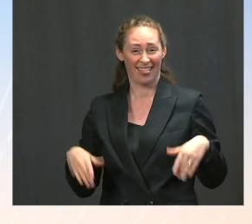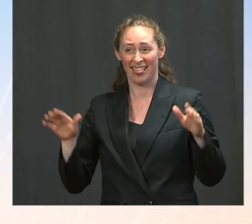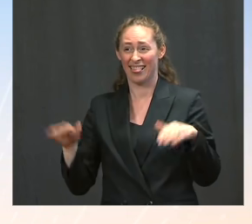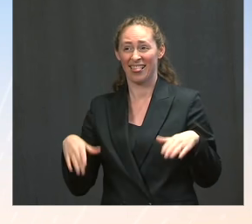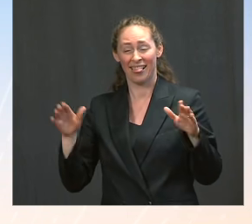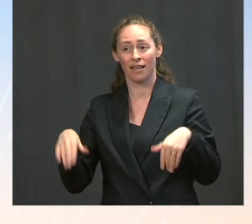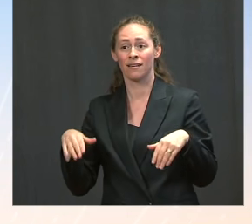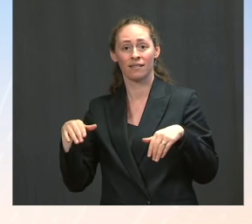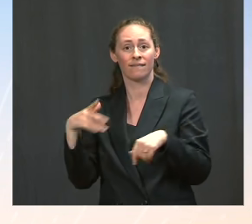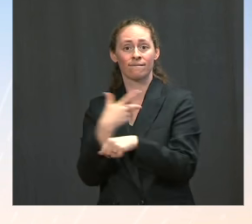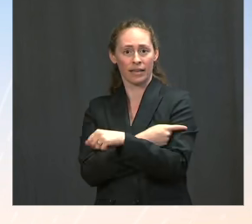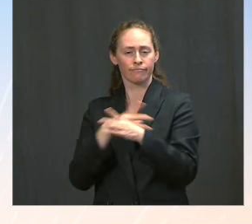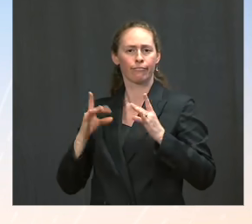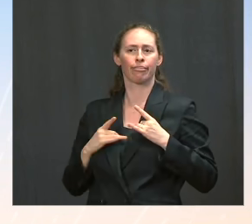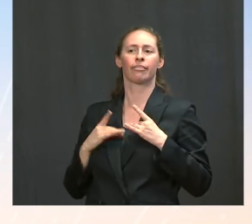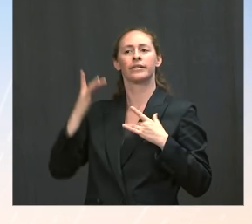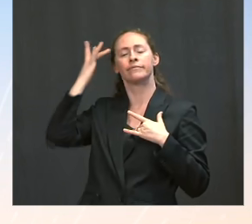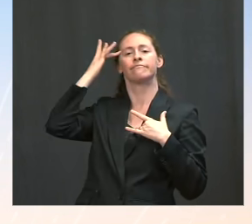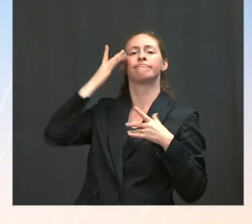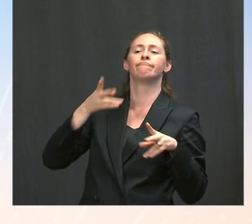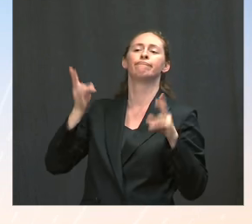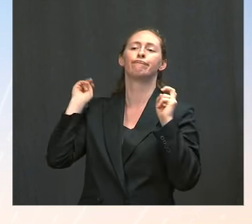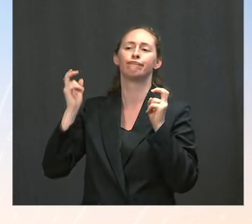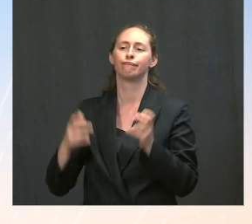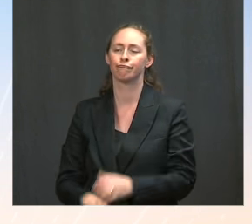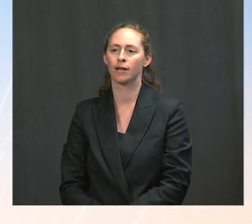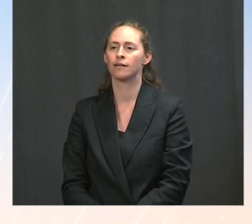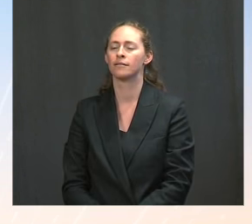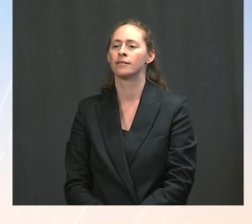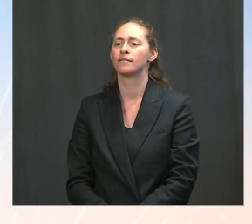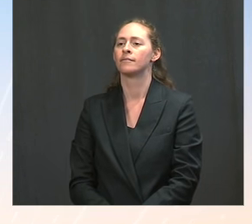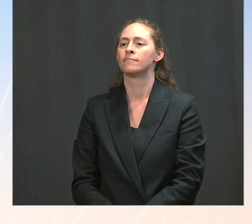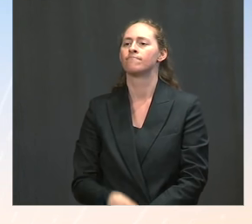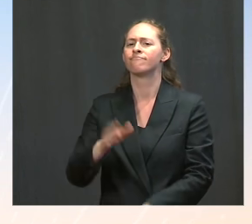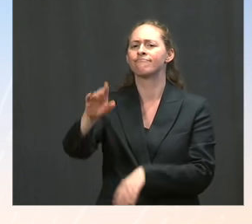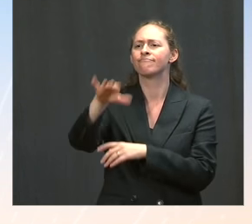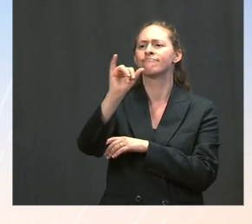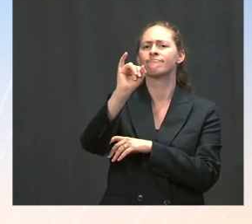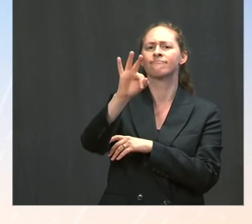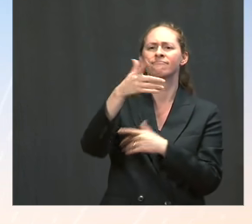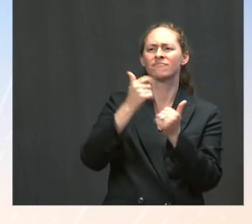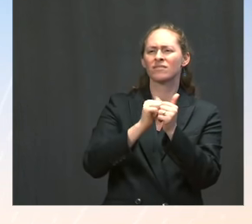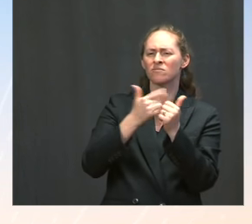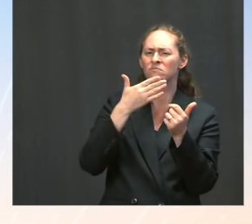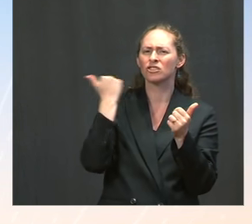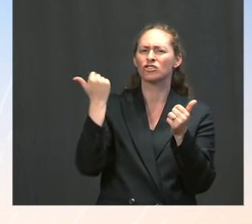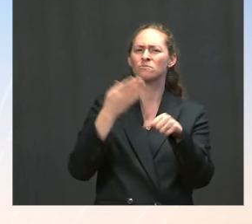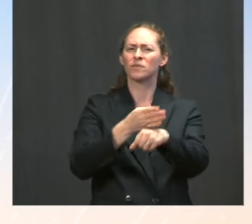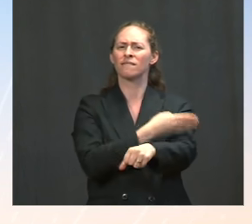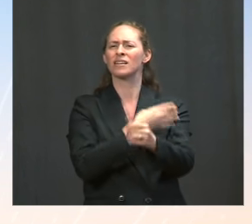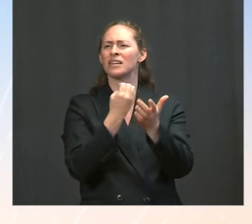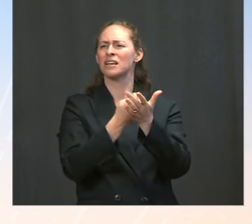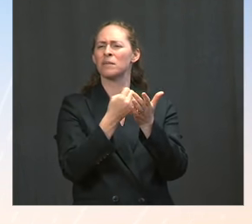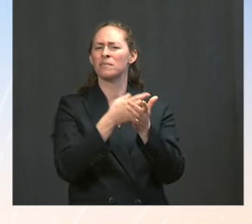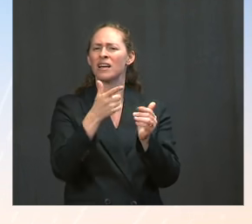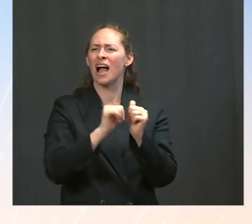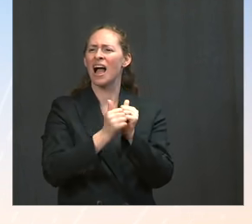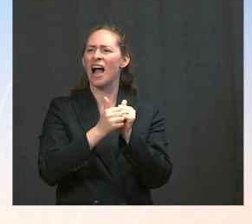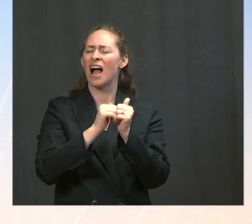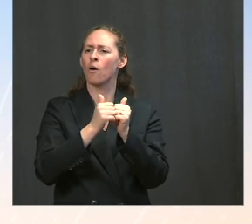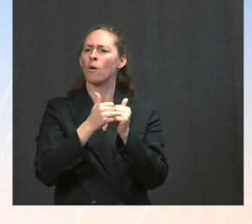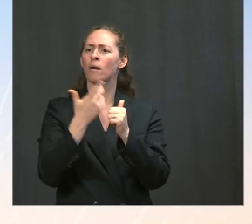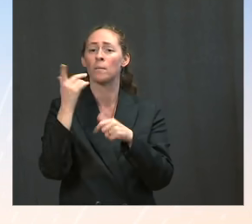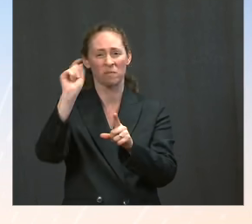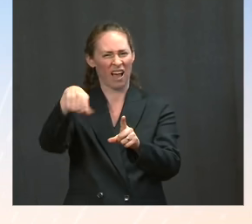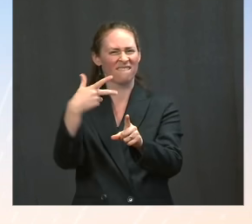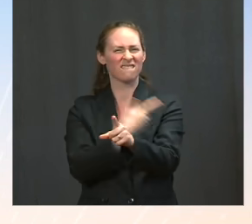me, you know, what can we do to get our economy back on track, get vaccinated. Because as more people